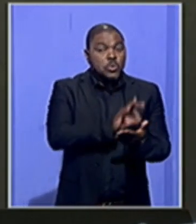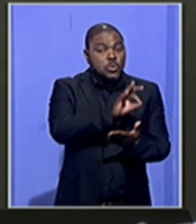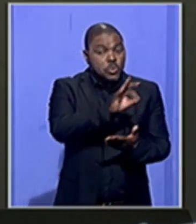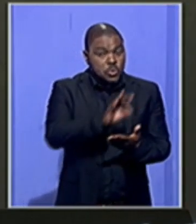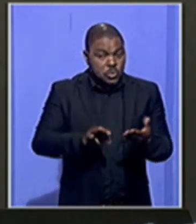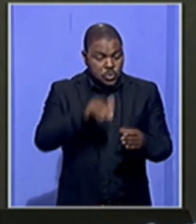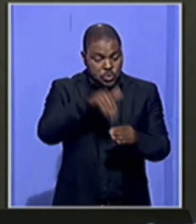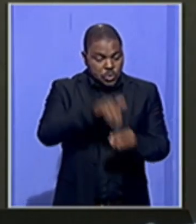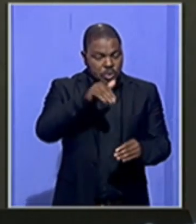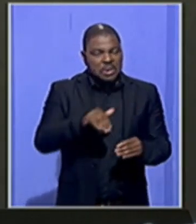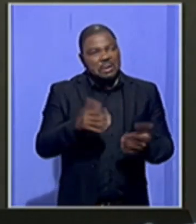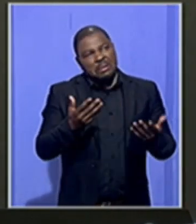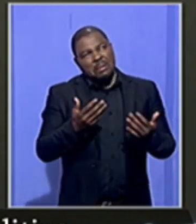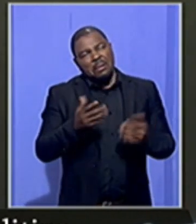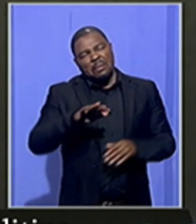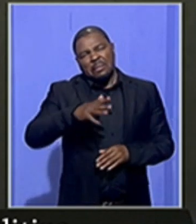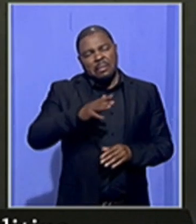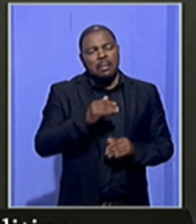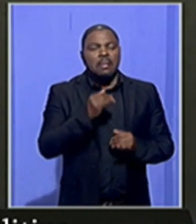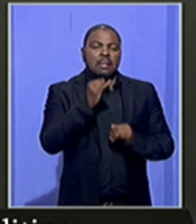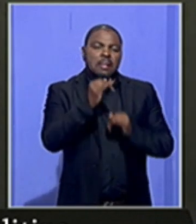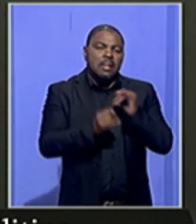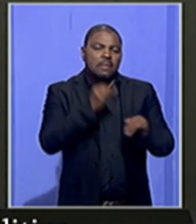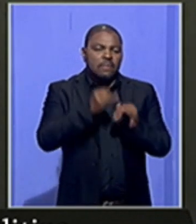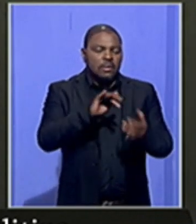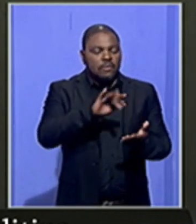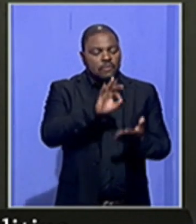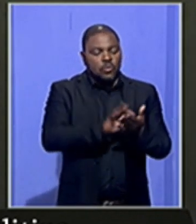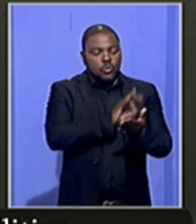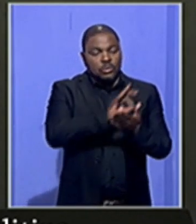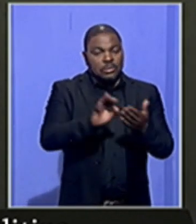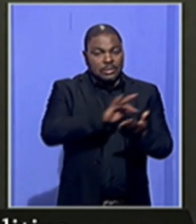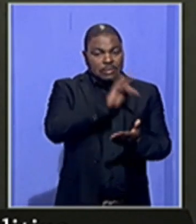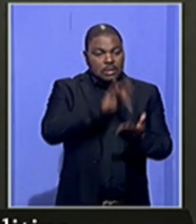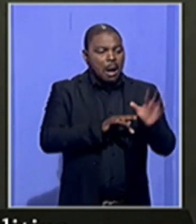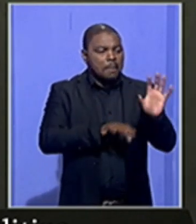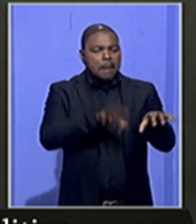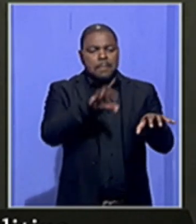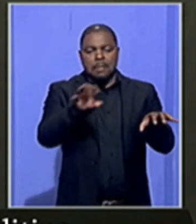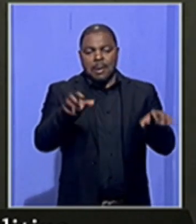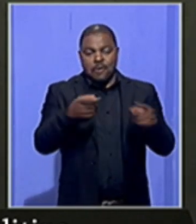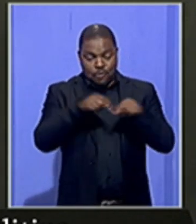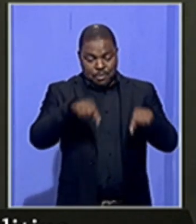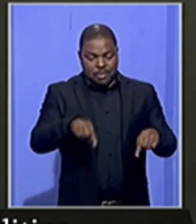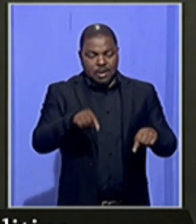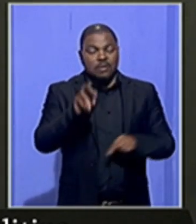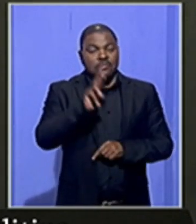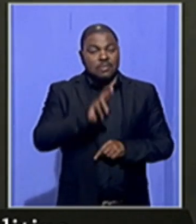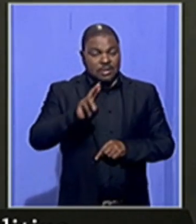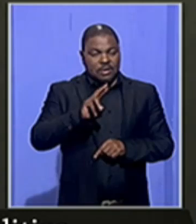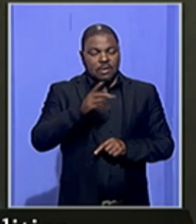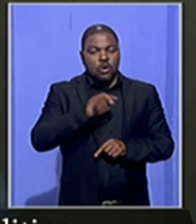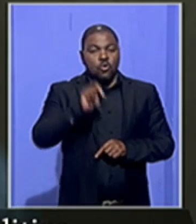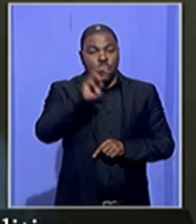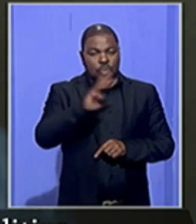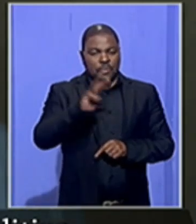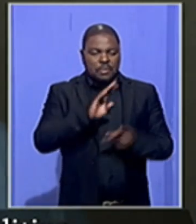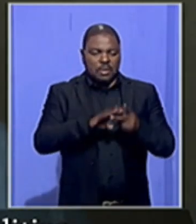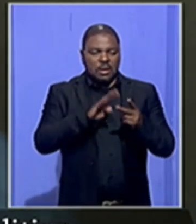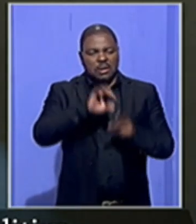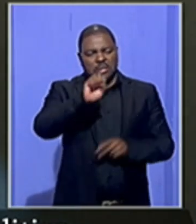we have almost 11 polling stations in the whole province. And nationwide, we